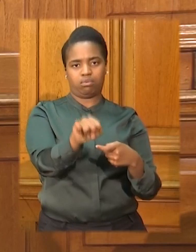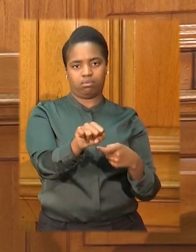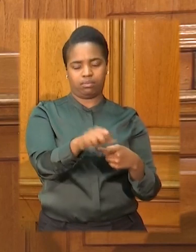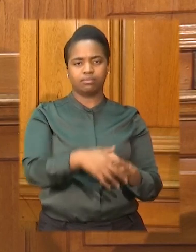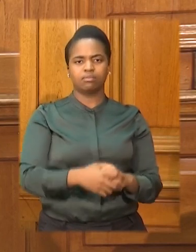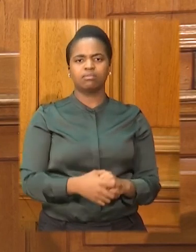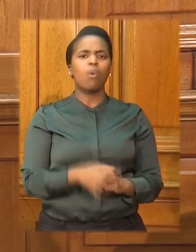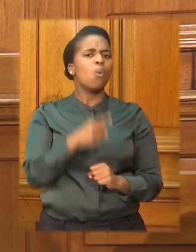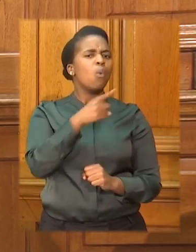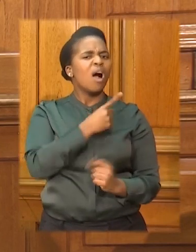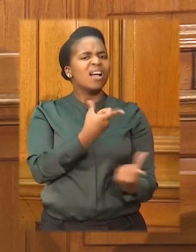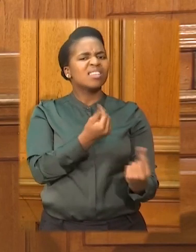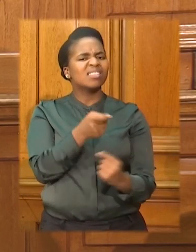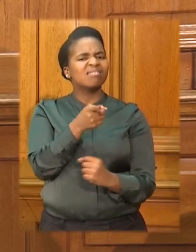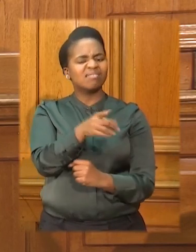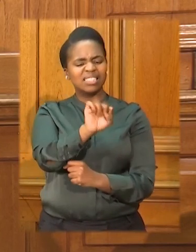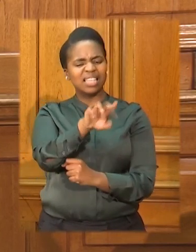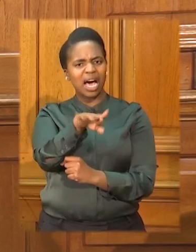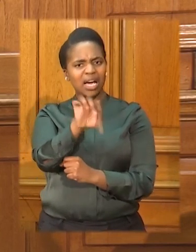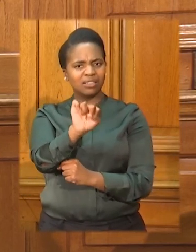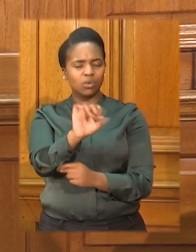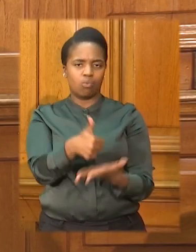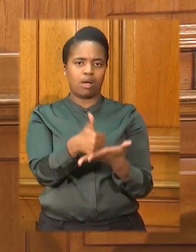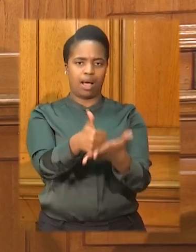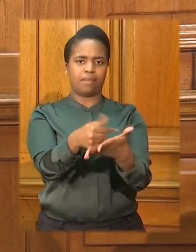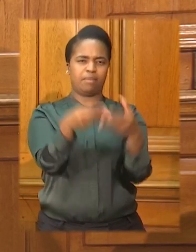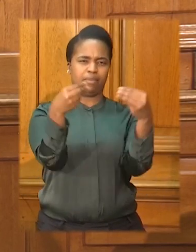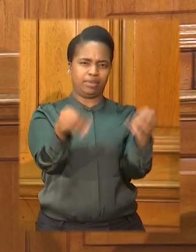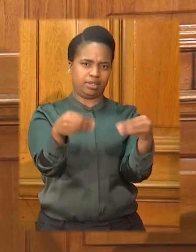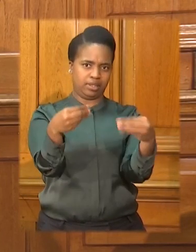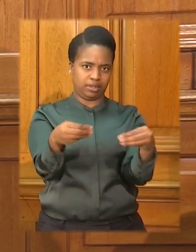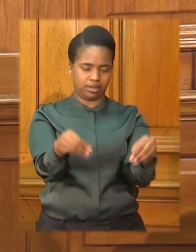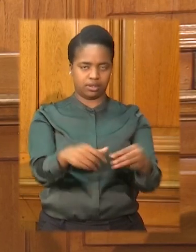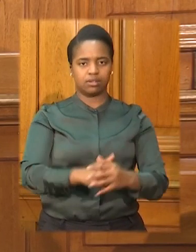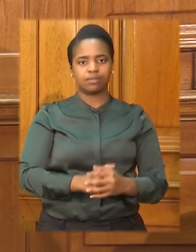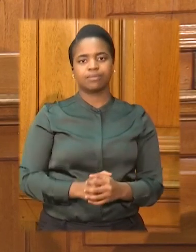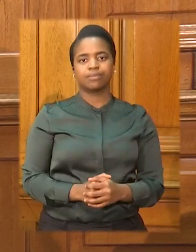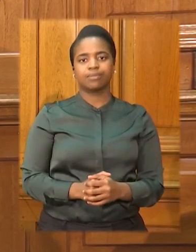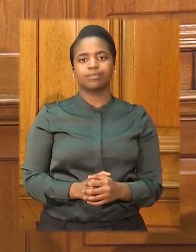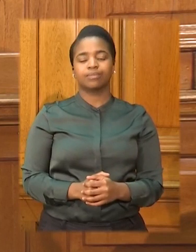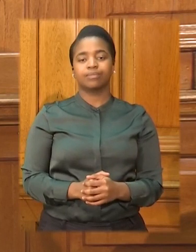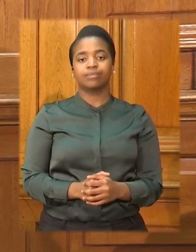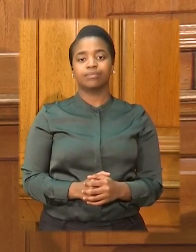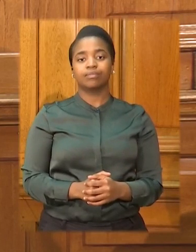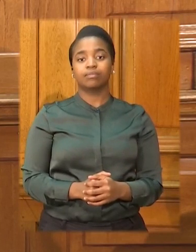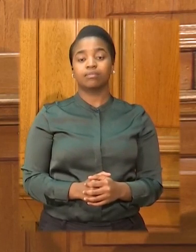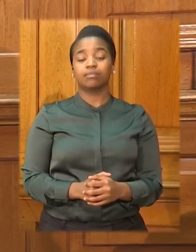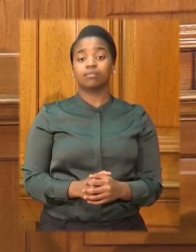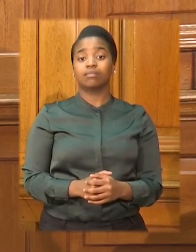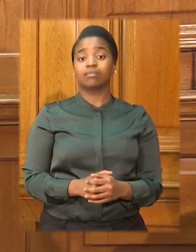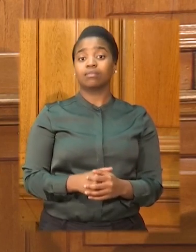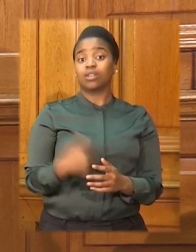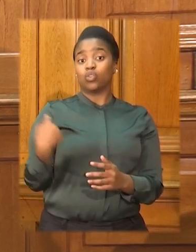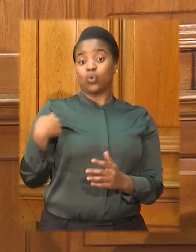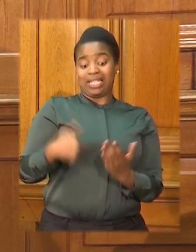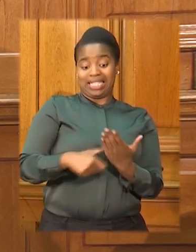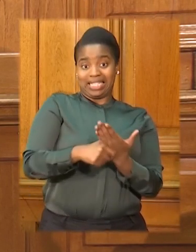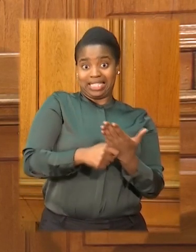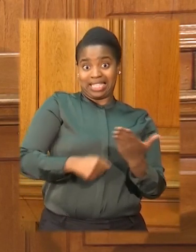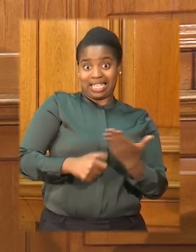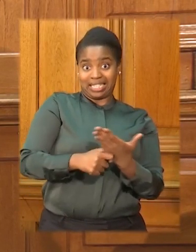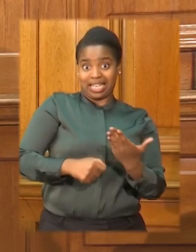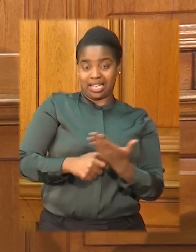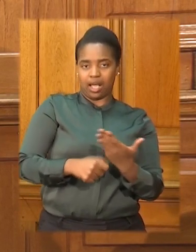To assist a greater number of businesses, the previous turnover threshold to tax